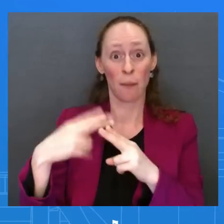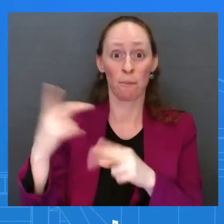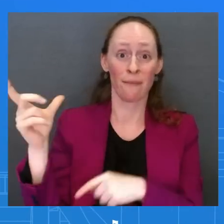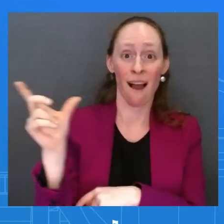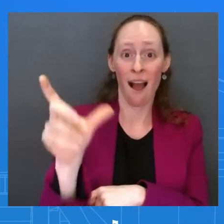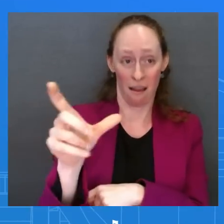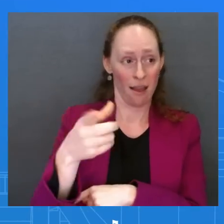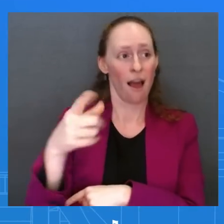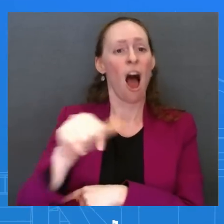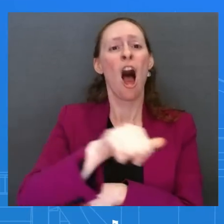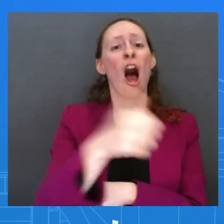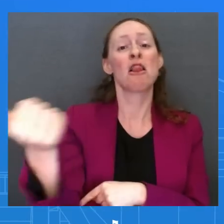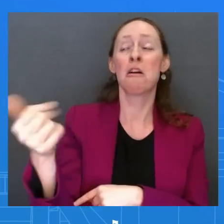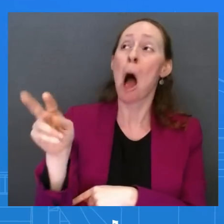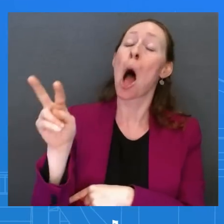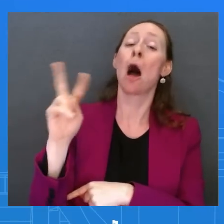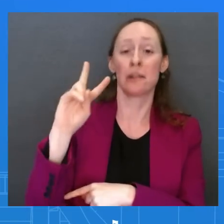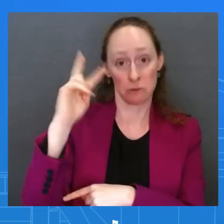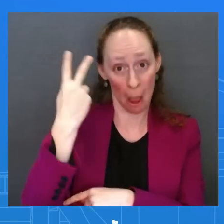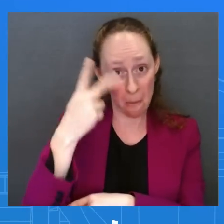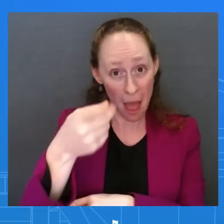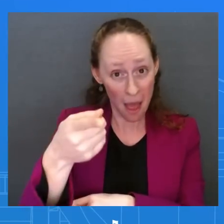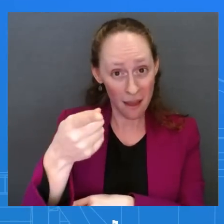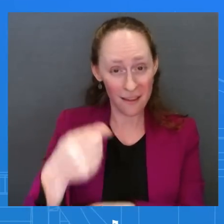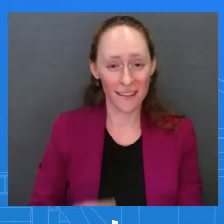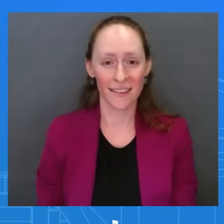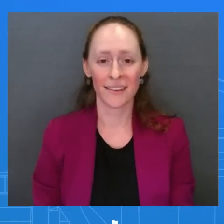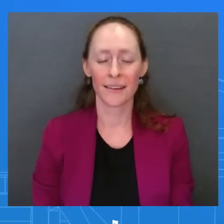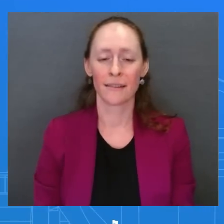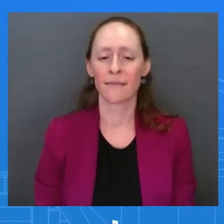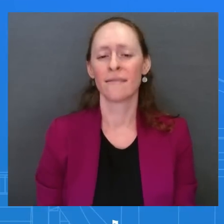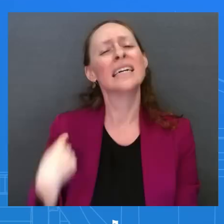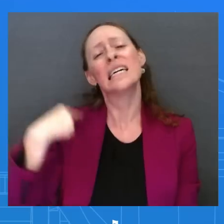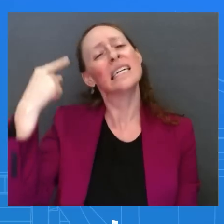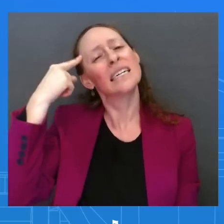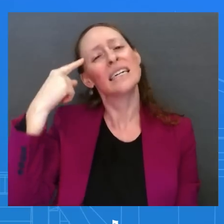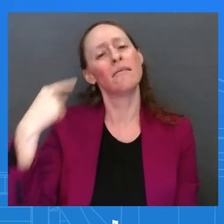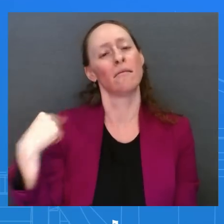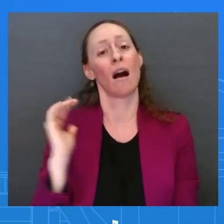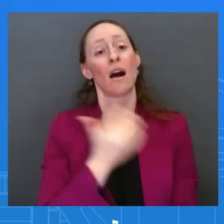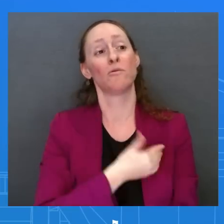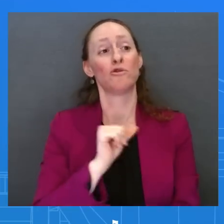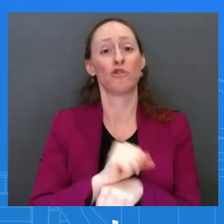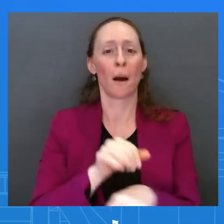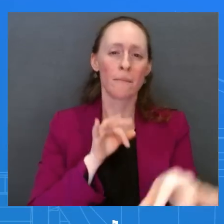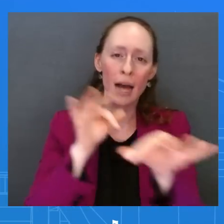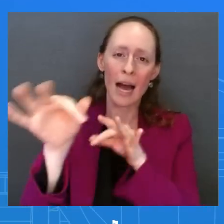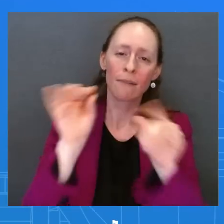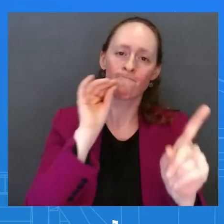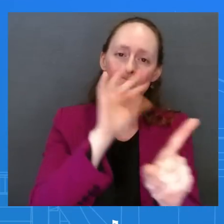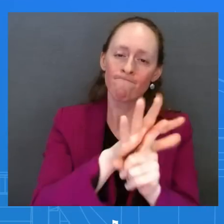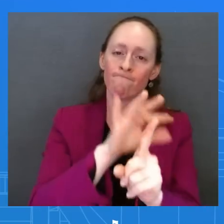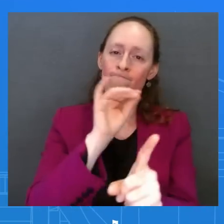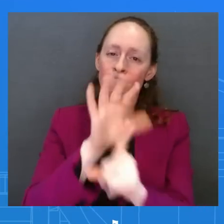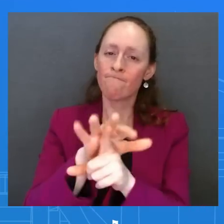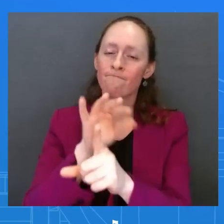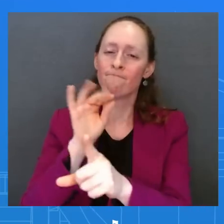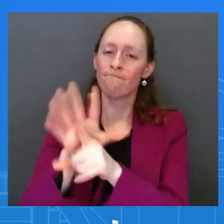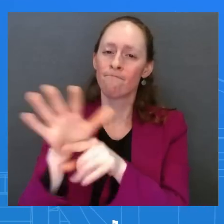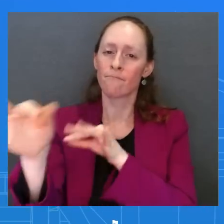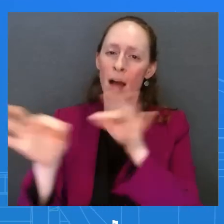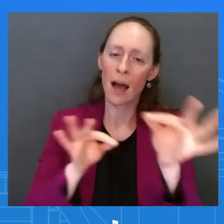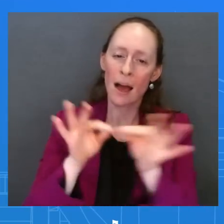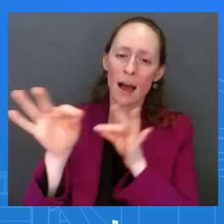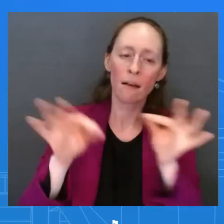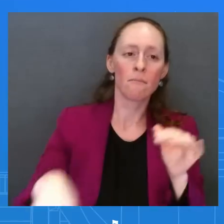what it is that the president is doing on behalf of American families. And that is important. And we have the data to prove it. We have